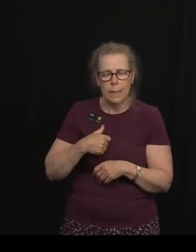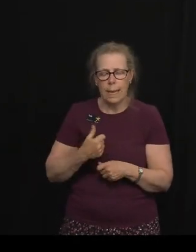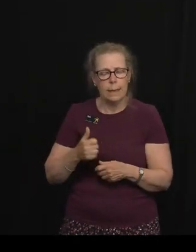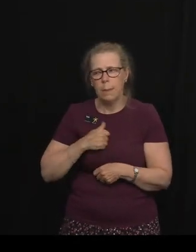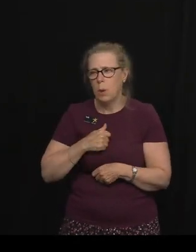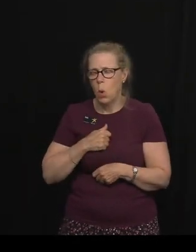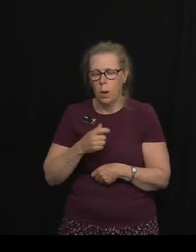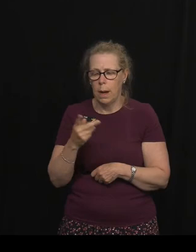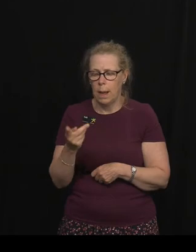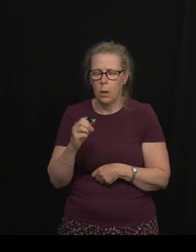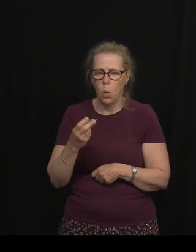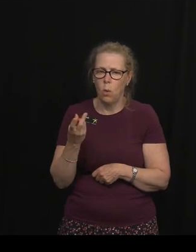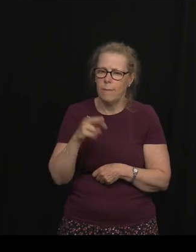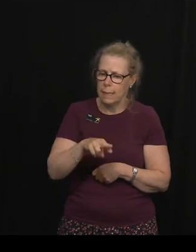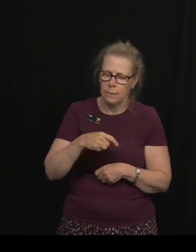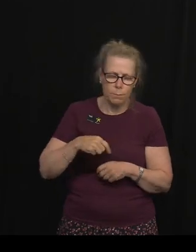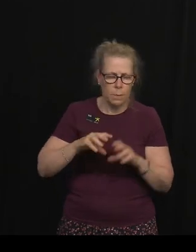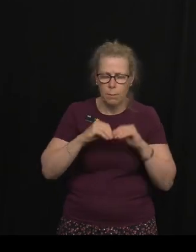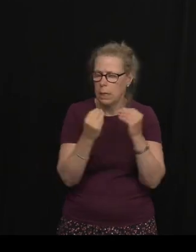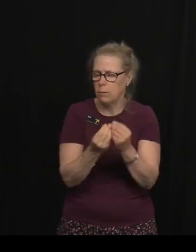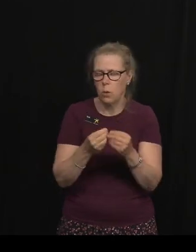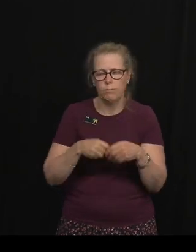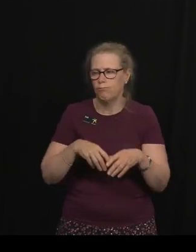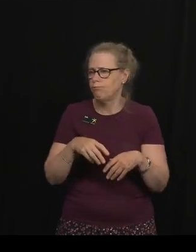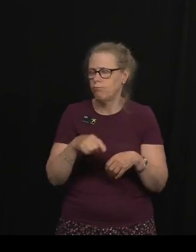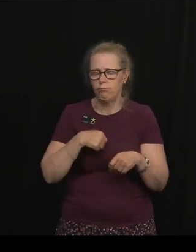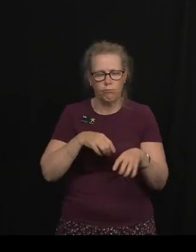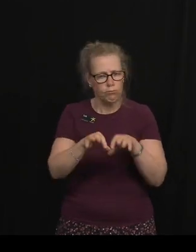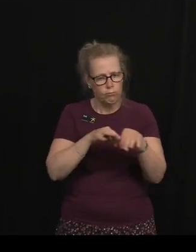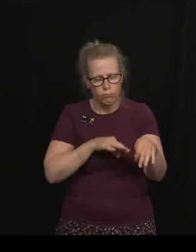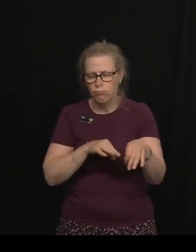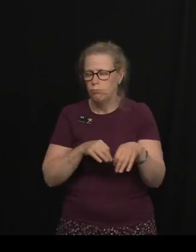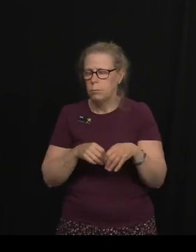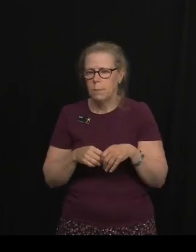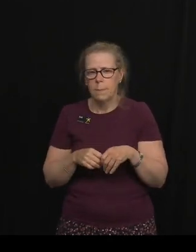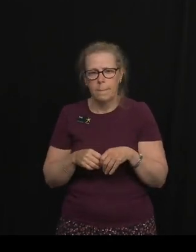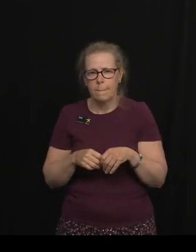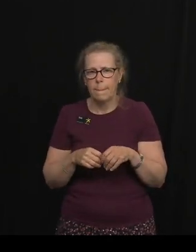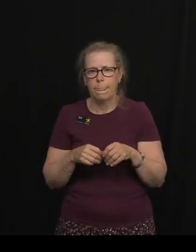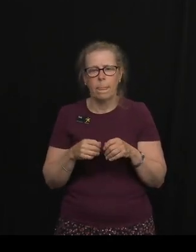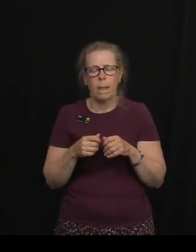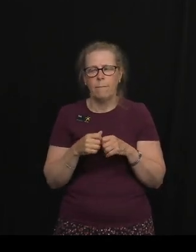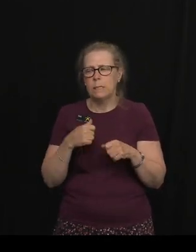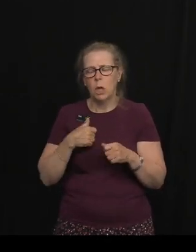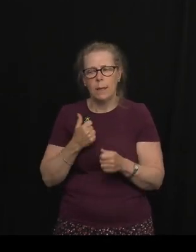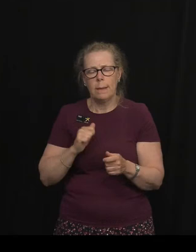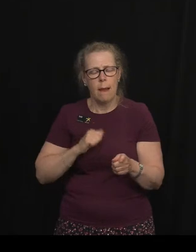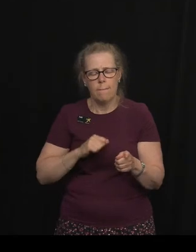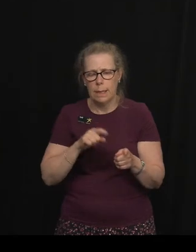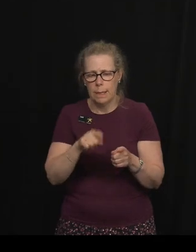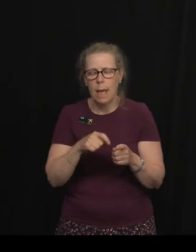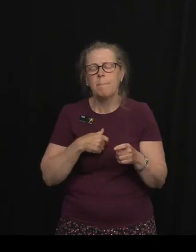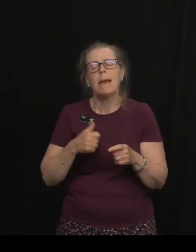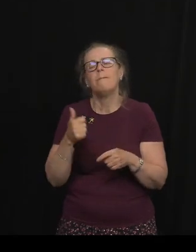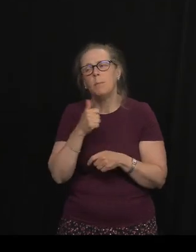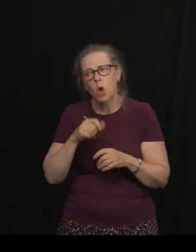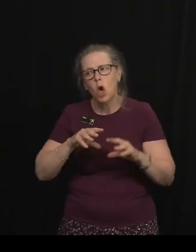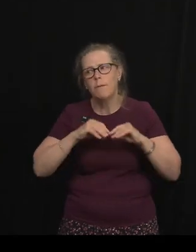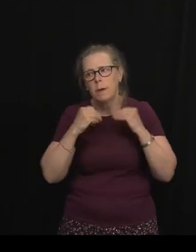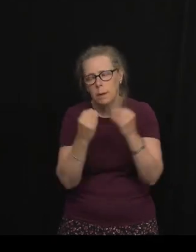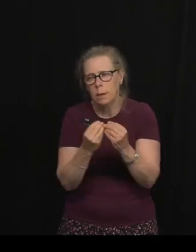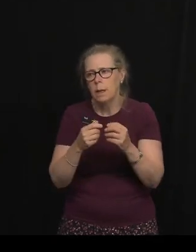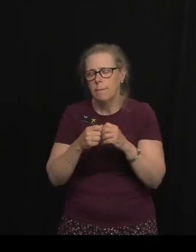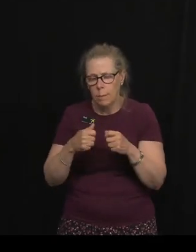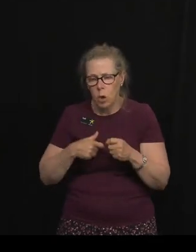I don't think we should keep the platform neither for what we call Act A for diagnostic and treatment. But we need a platform. We need a